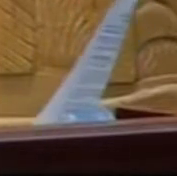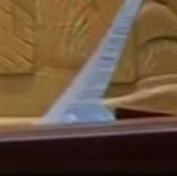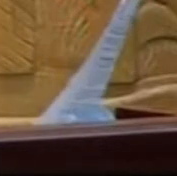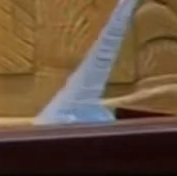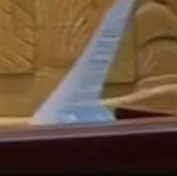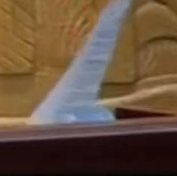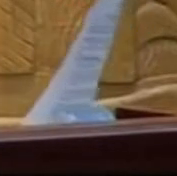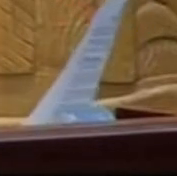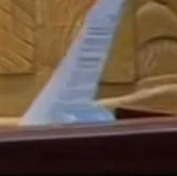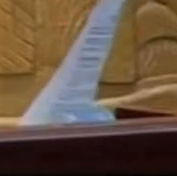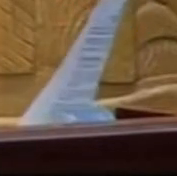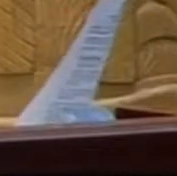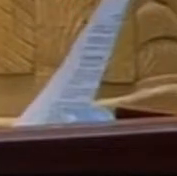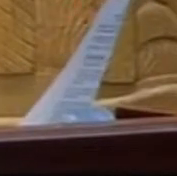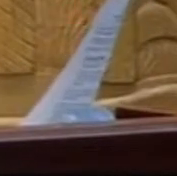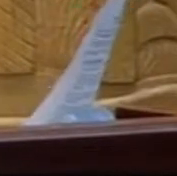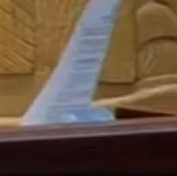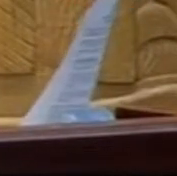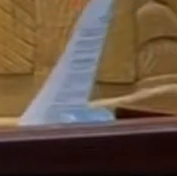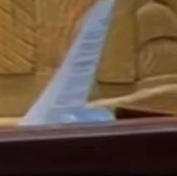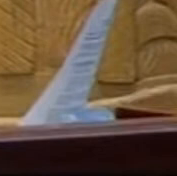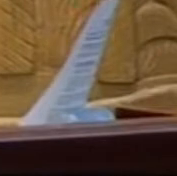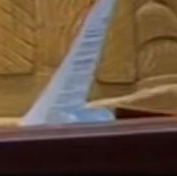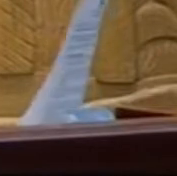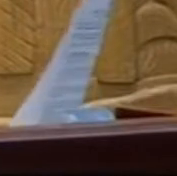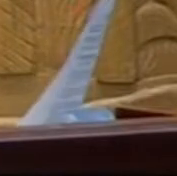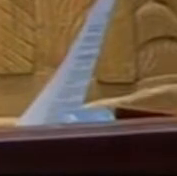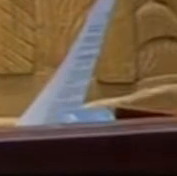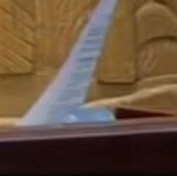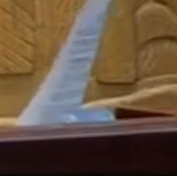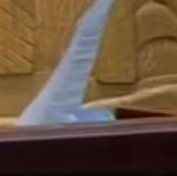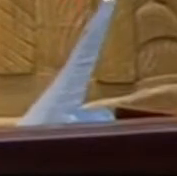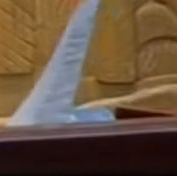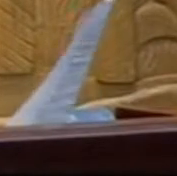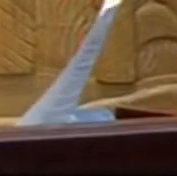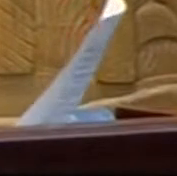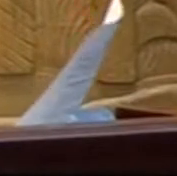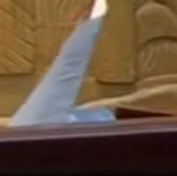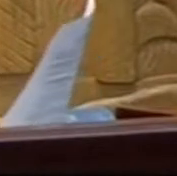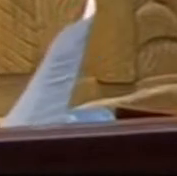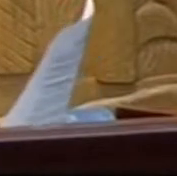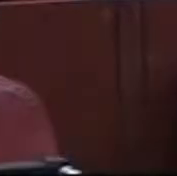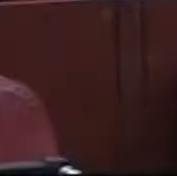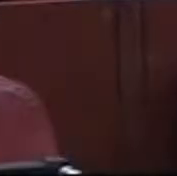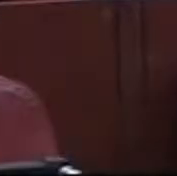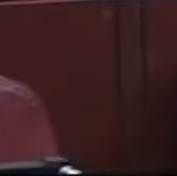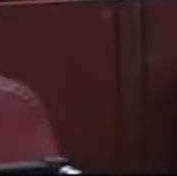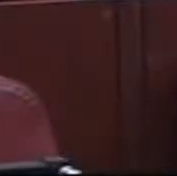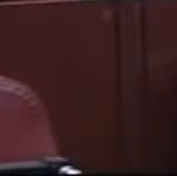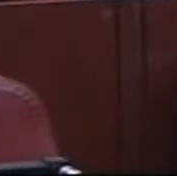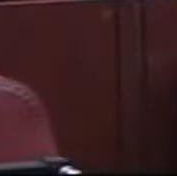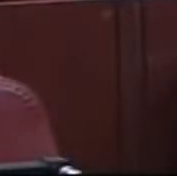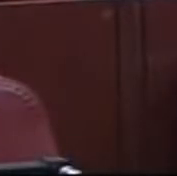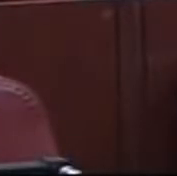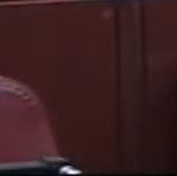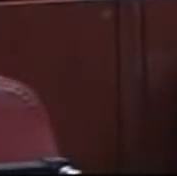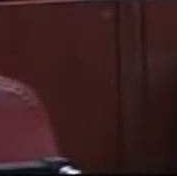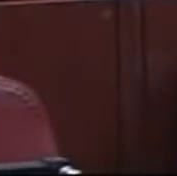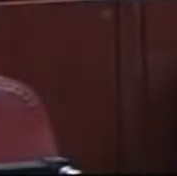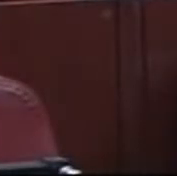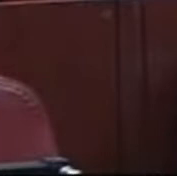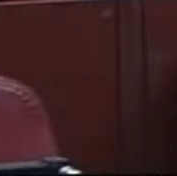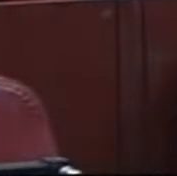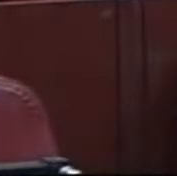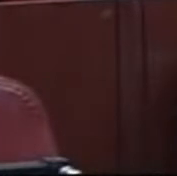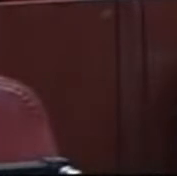they haven't provided counter proposal to what the teachers' union have presented. That's what I went to ask also, Madam Nancy, this morning,